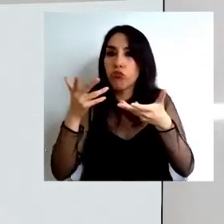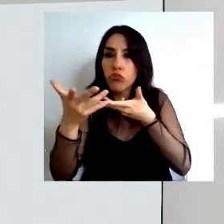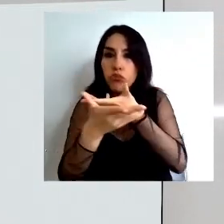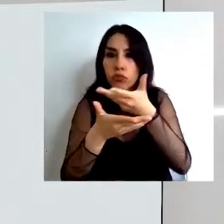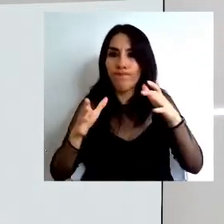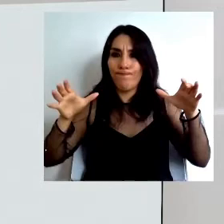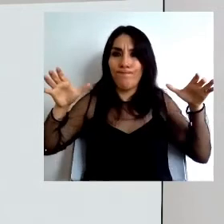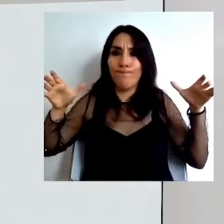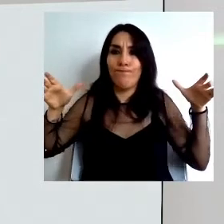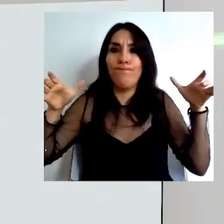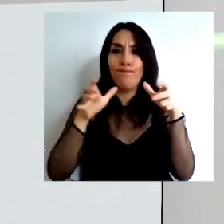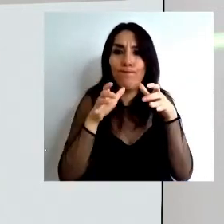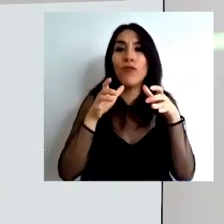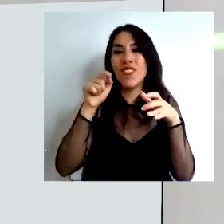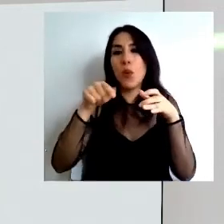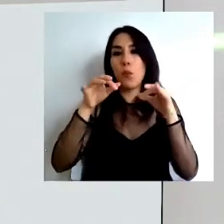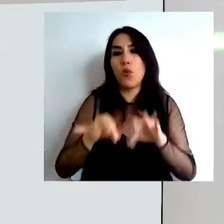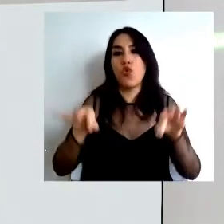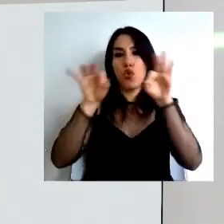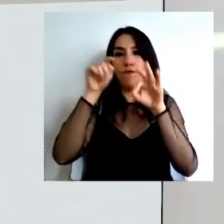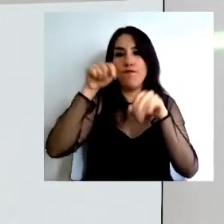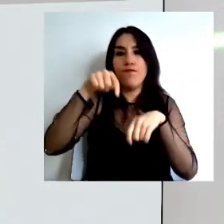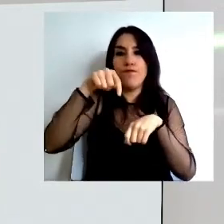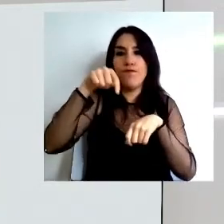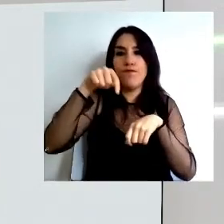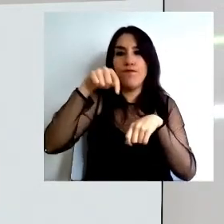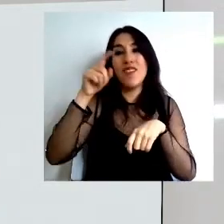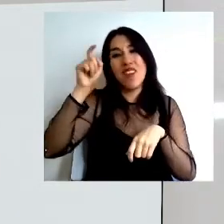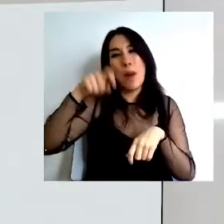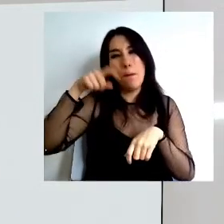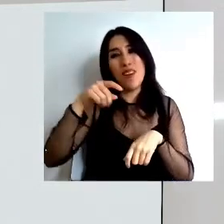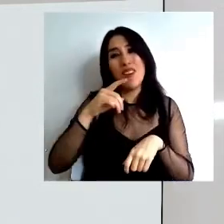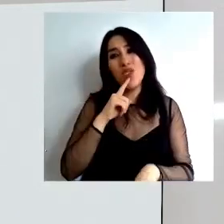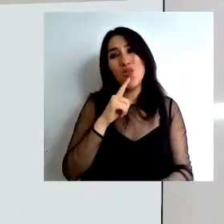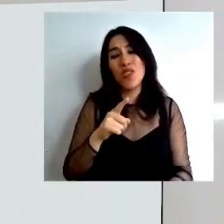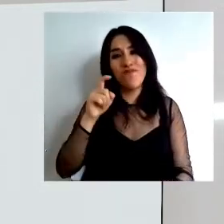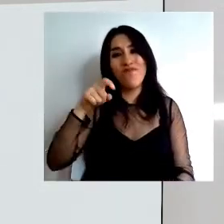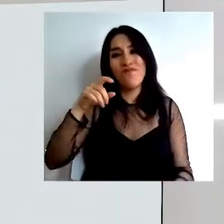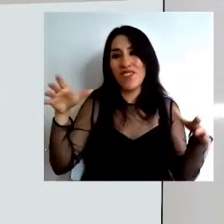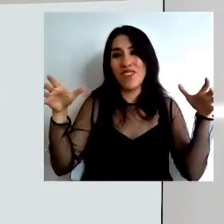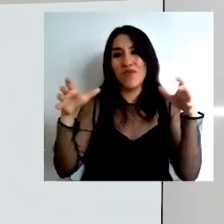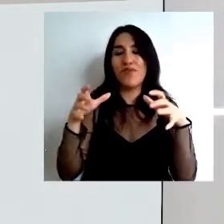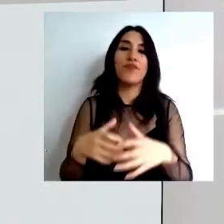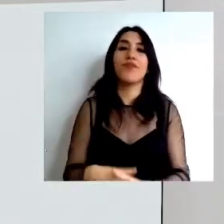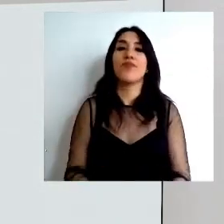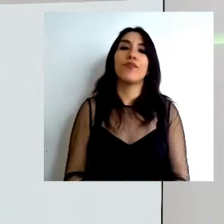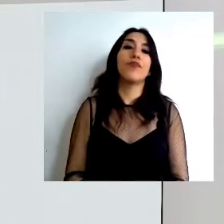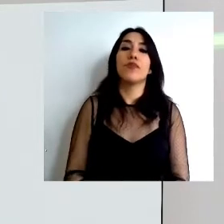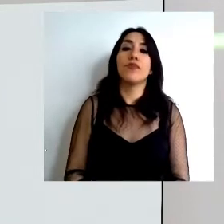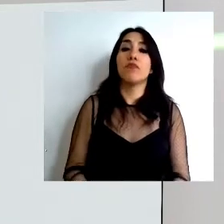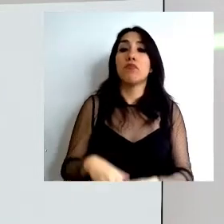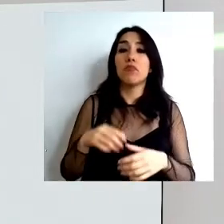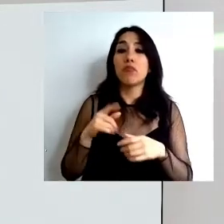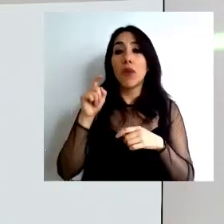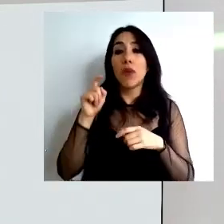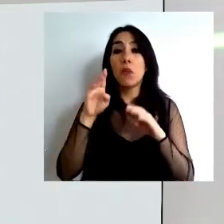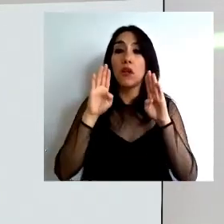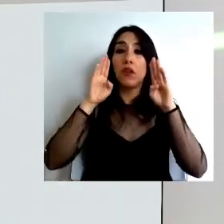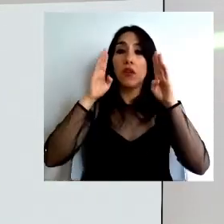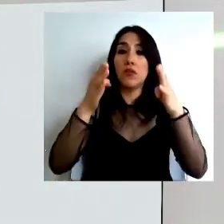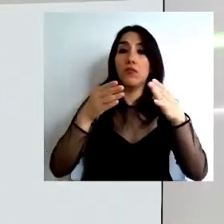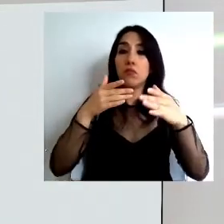in addition to the direct approach. So I would just encourage everyone to think about, I think the goal should be scaling the